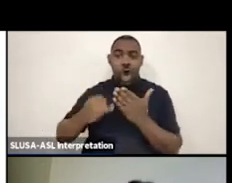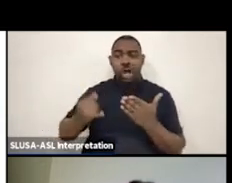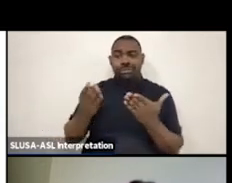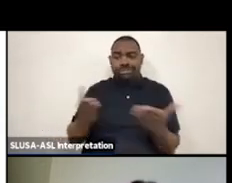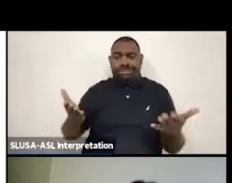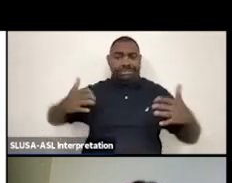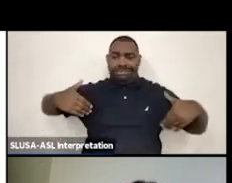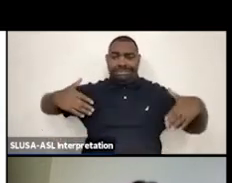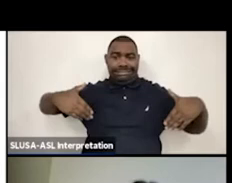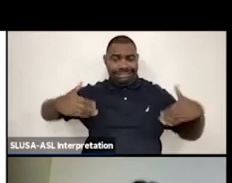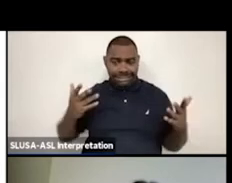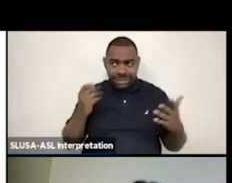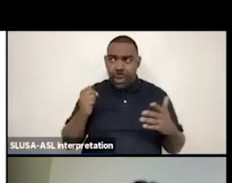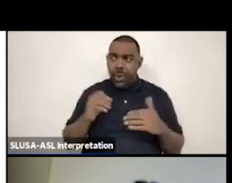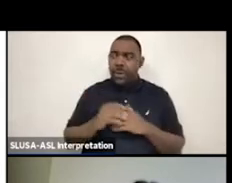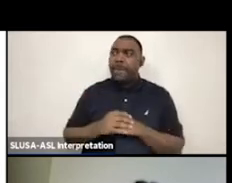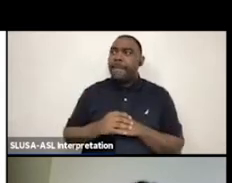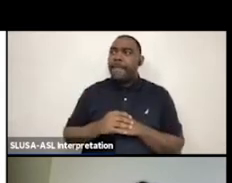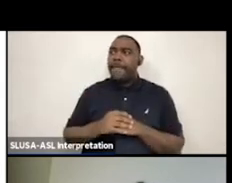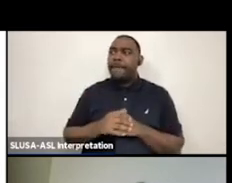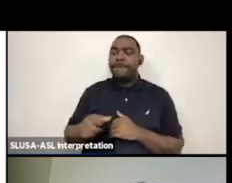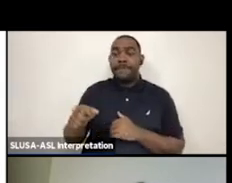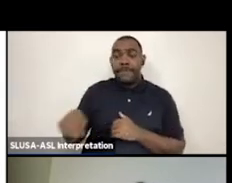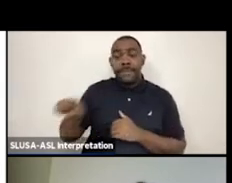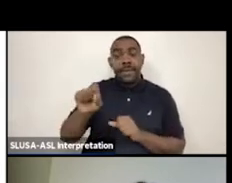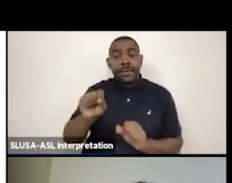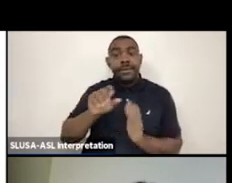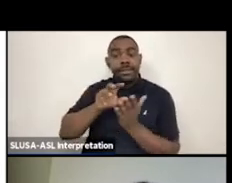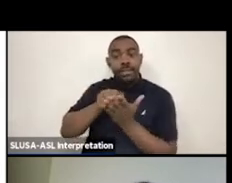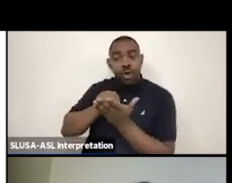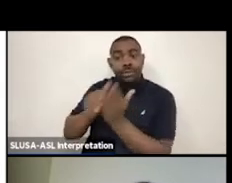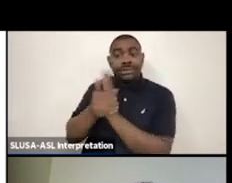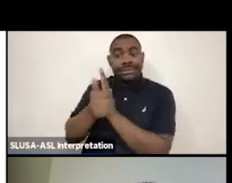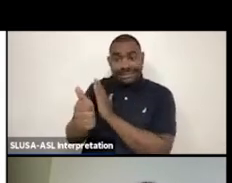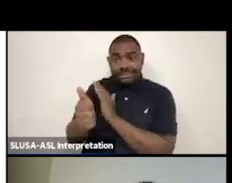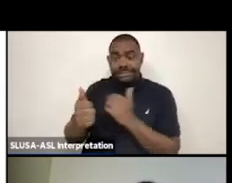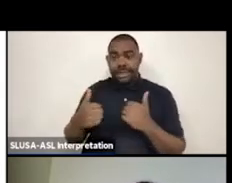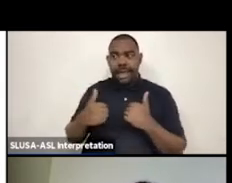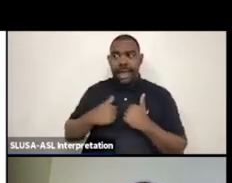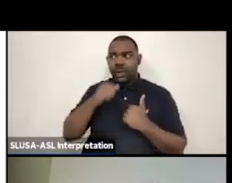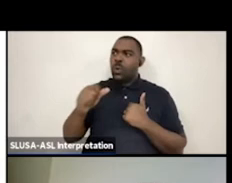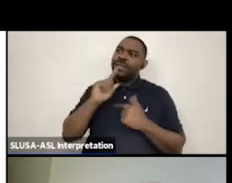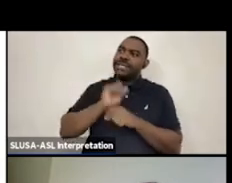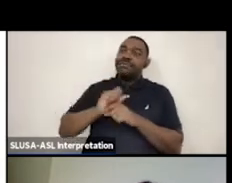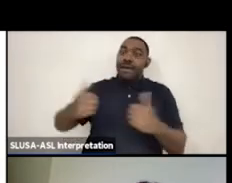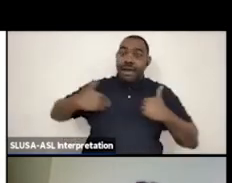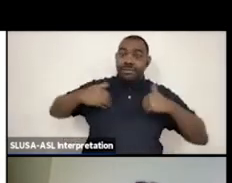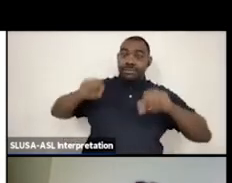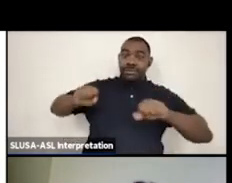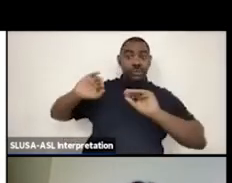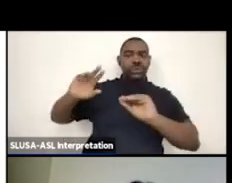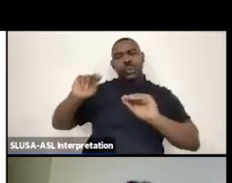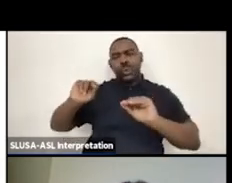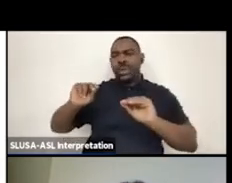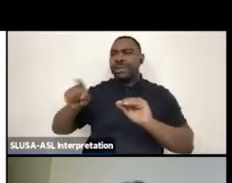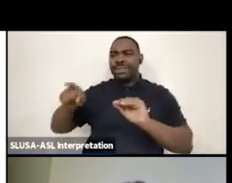mostly. So they can learn the skills that I don't really have the ability to teach. It's also really not